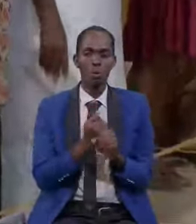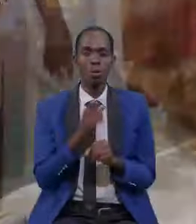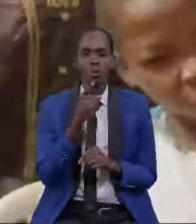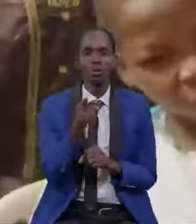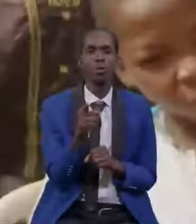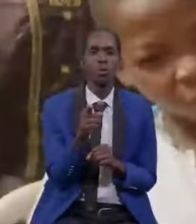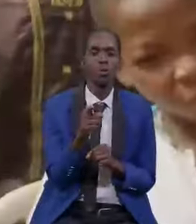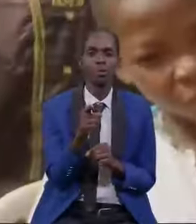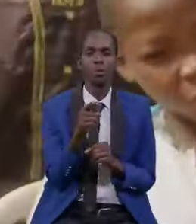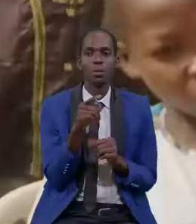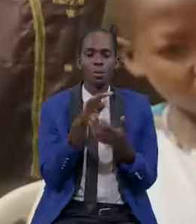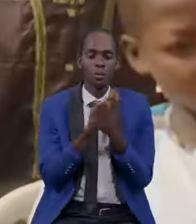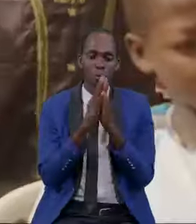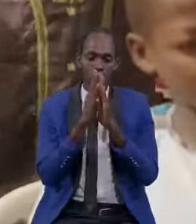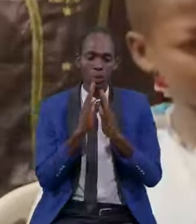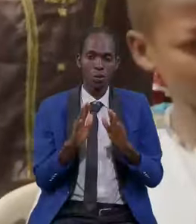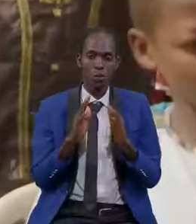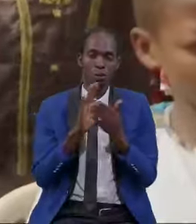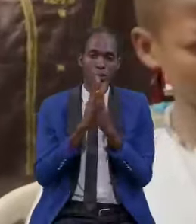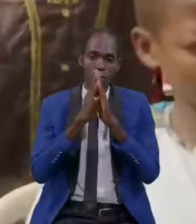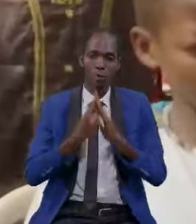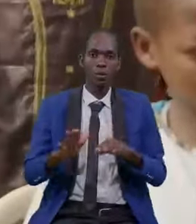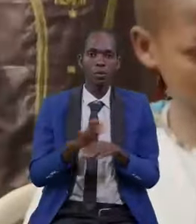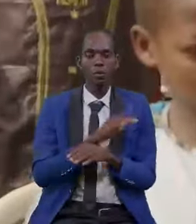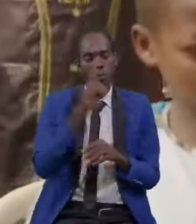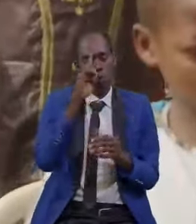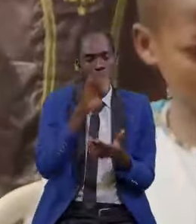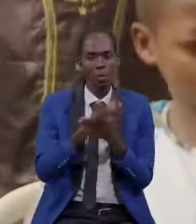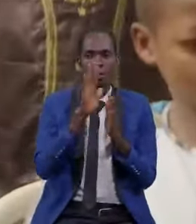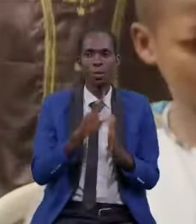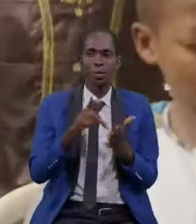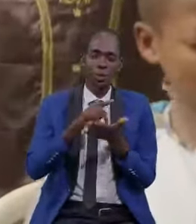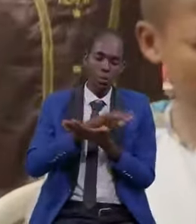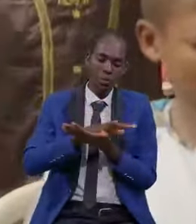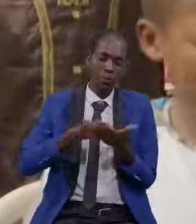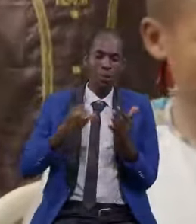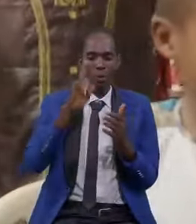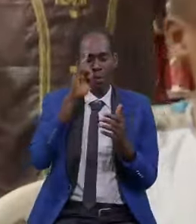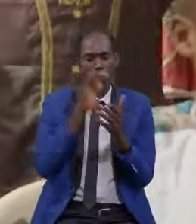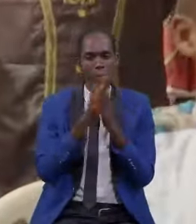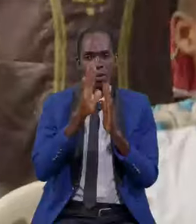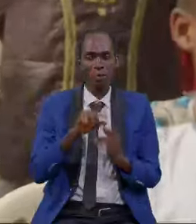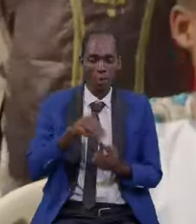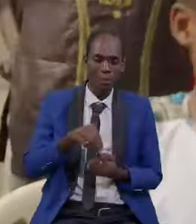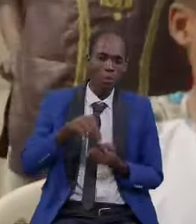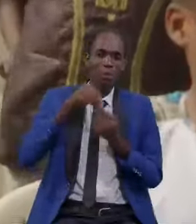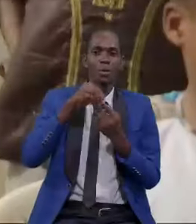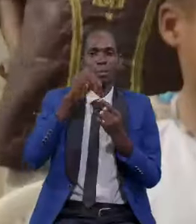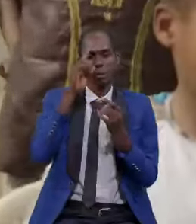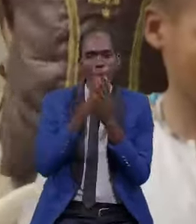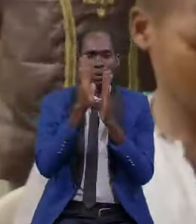peaceful believer, purified believer, peculiar believer.